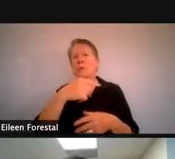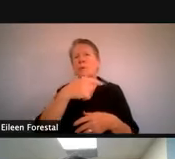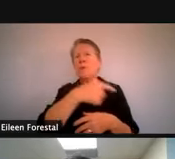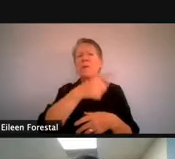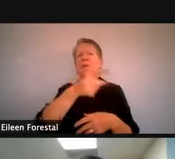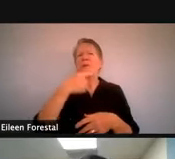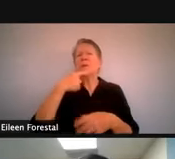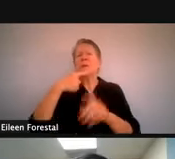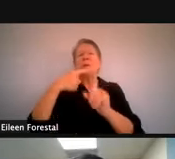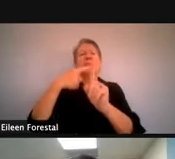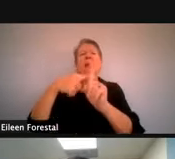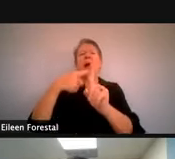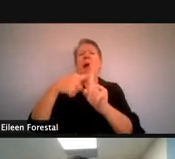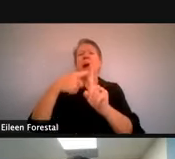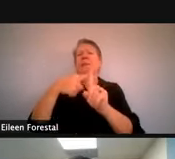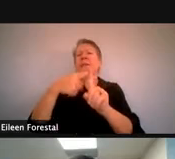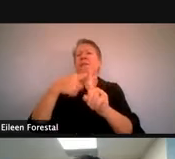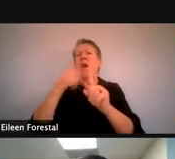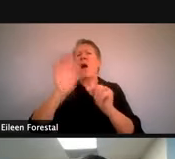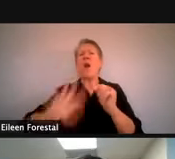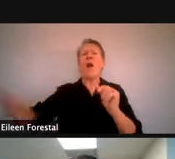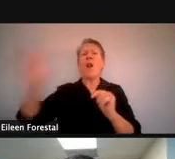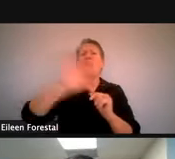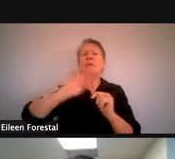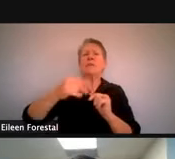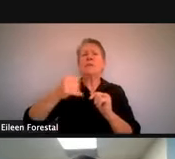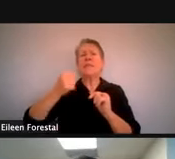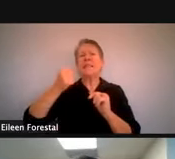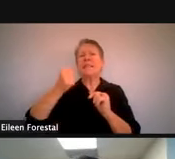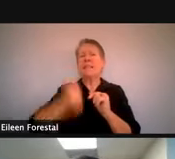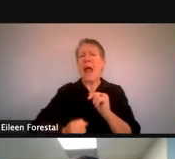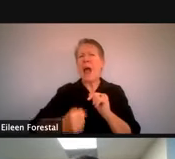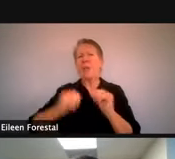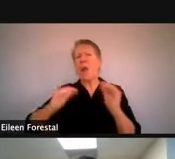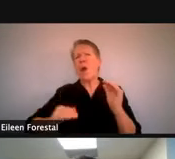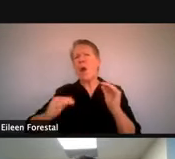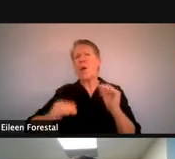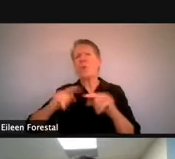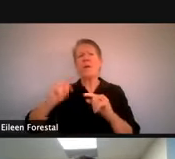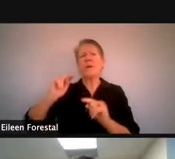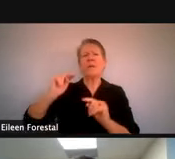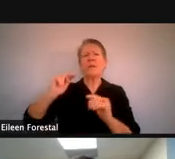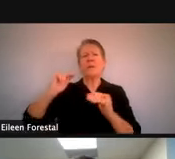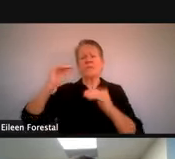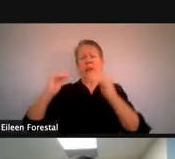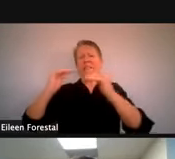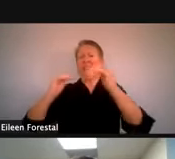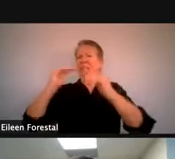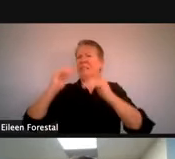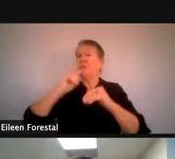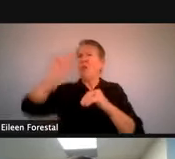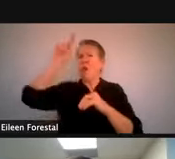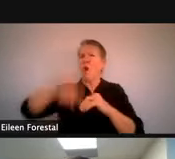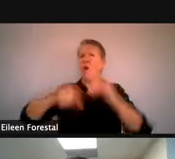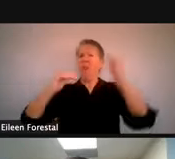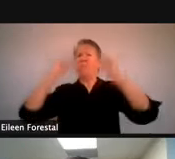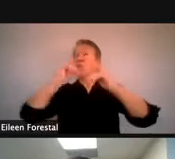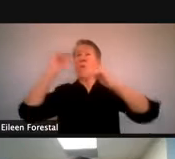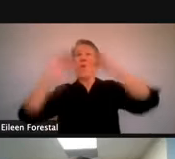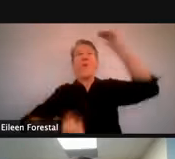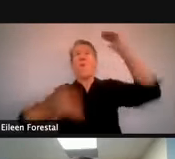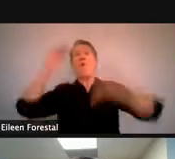lower in the South, but for the most part, it's pretty tight, even though we know that the cases are, the big numbers are